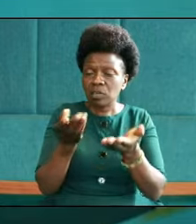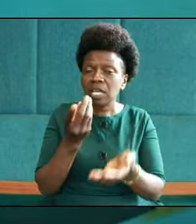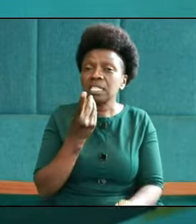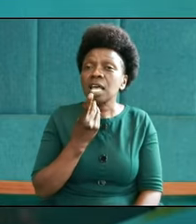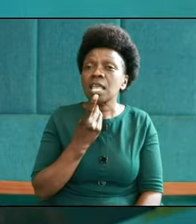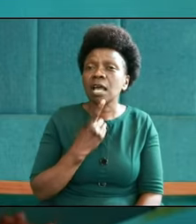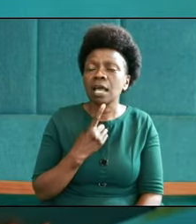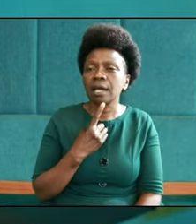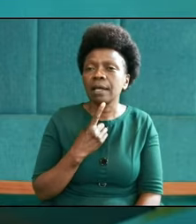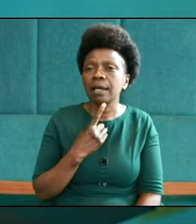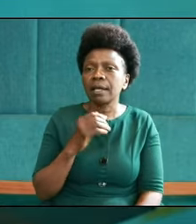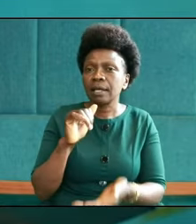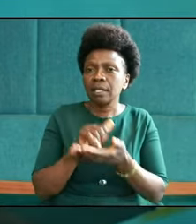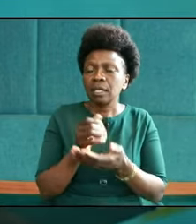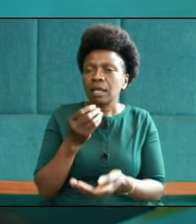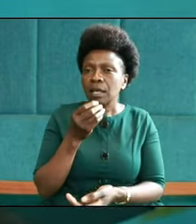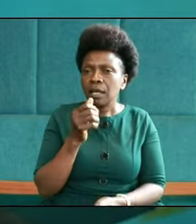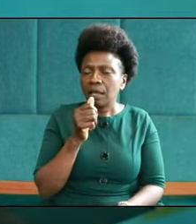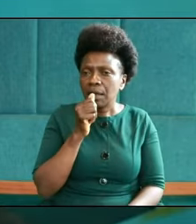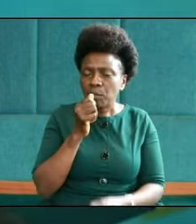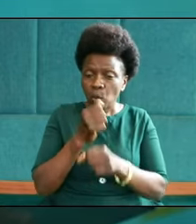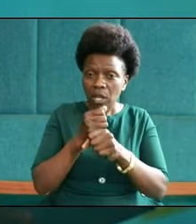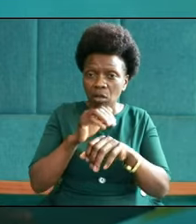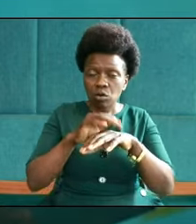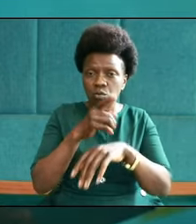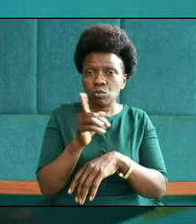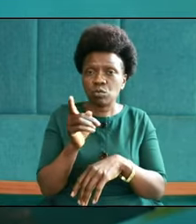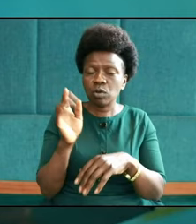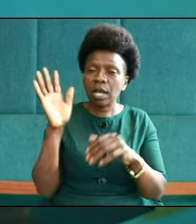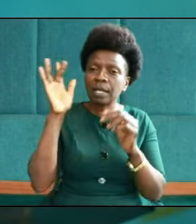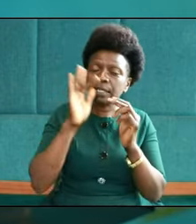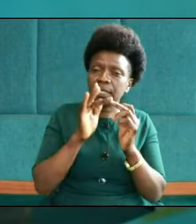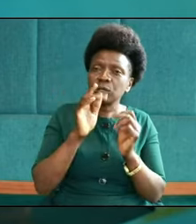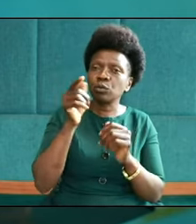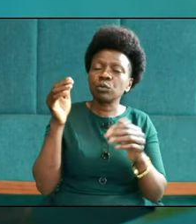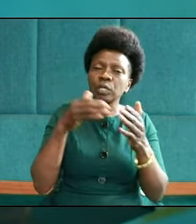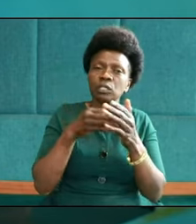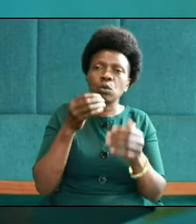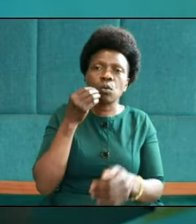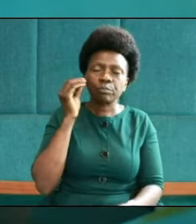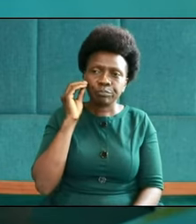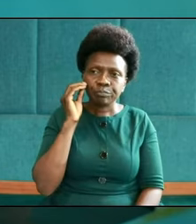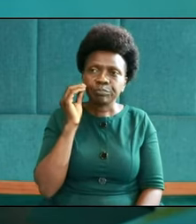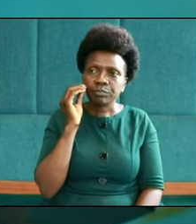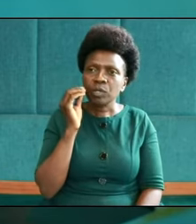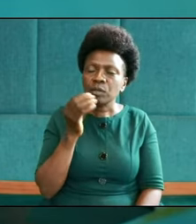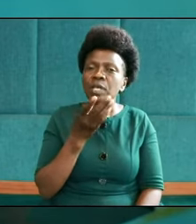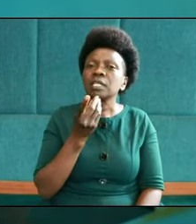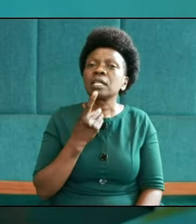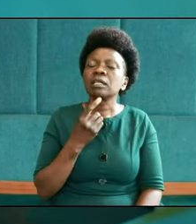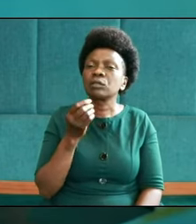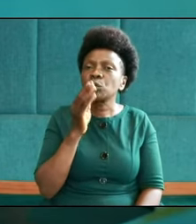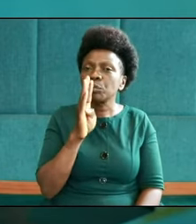desire that I am working on you till you reach home. You are desiring to be at home